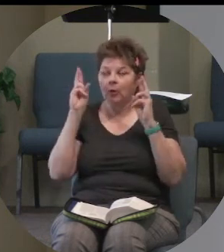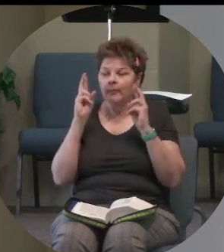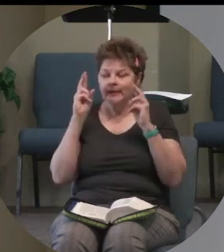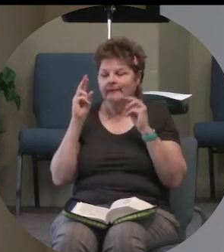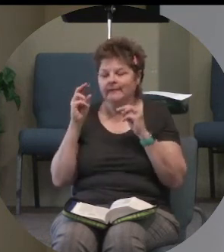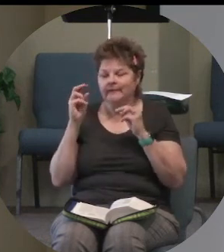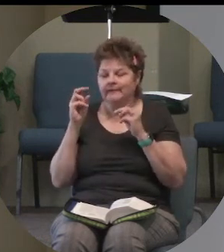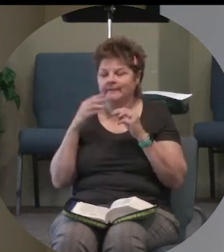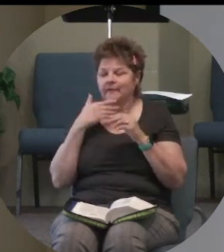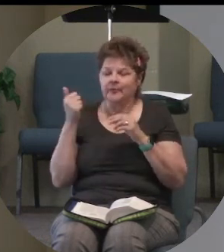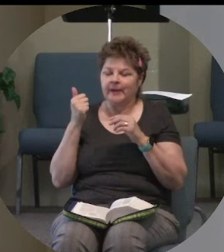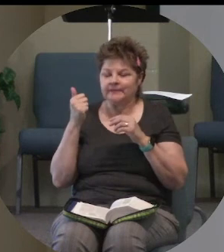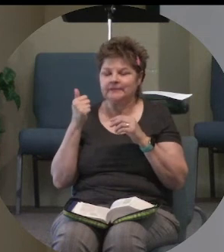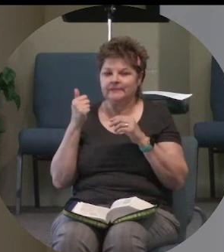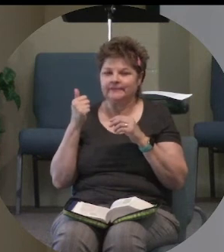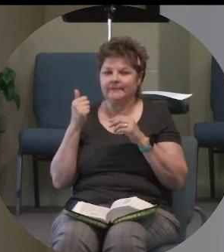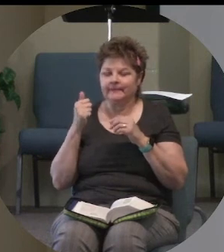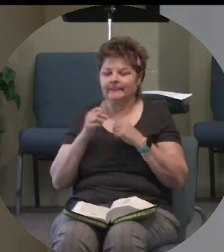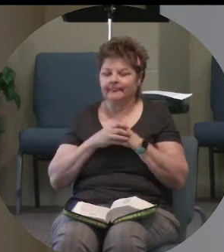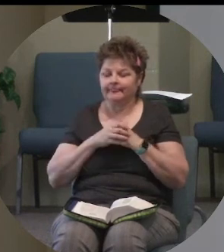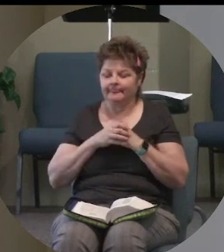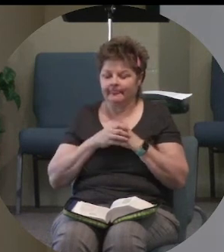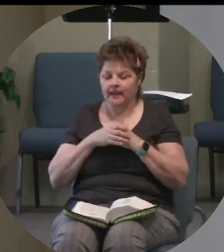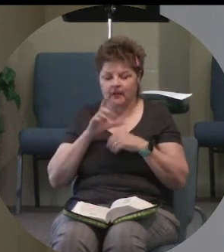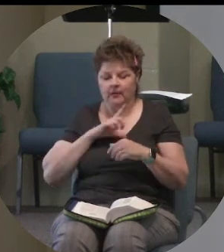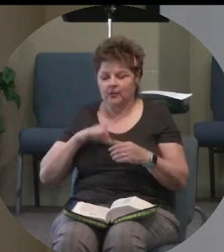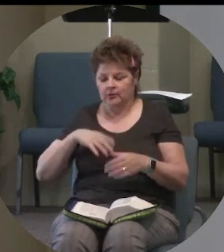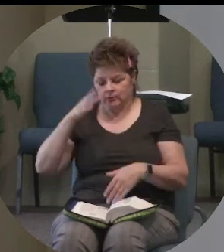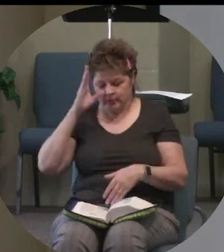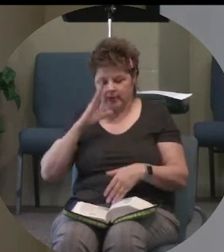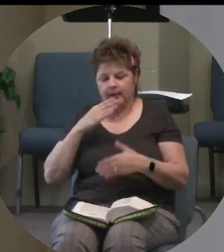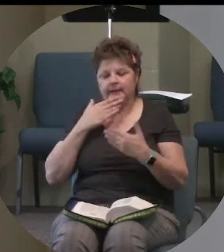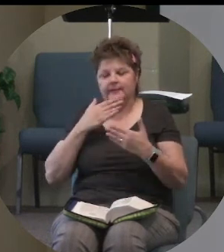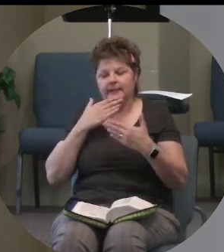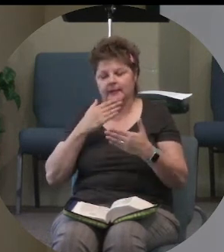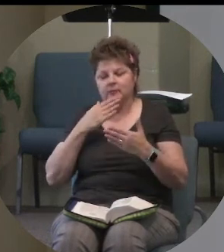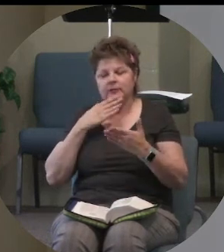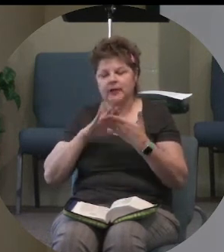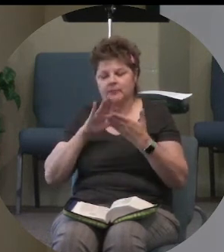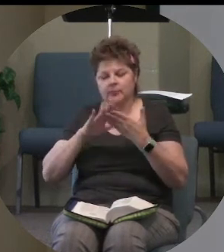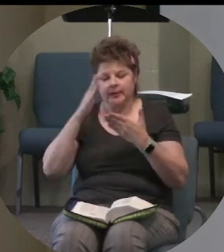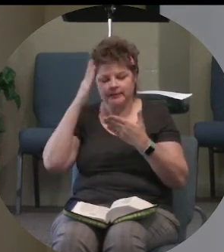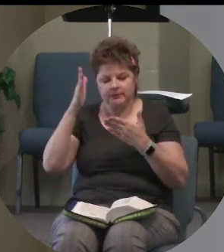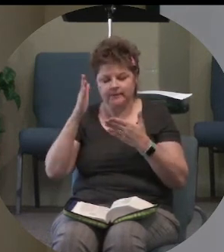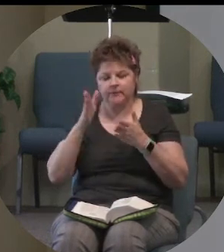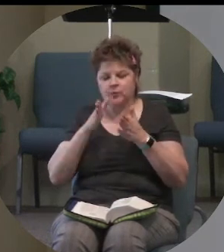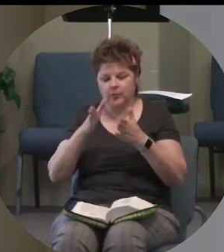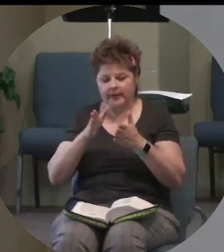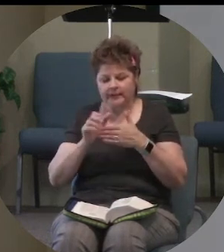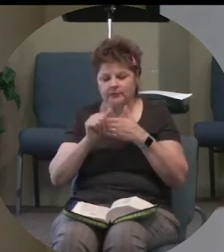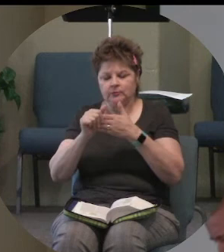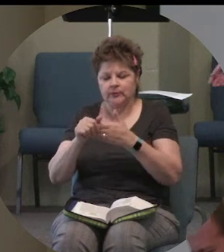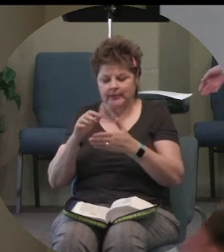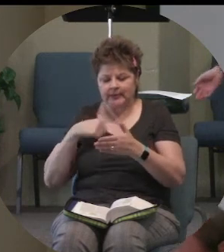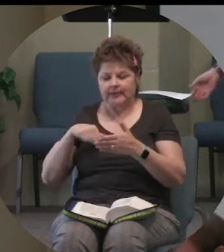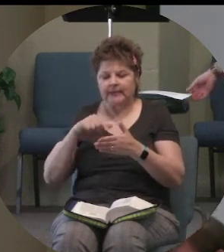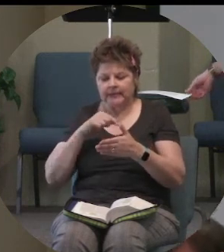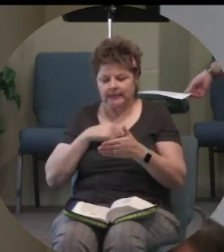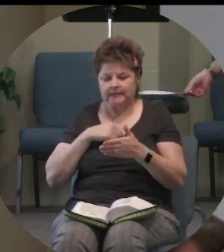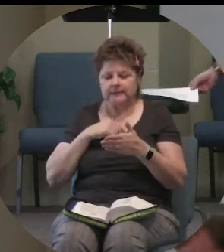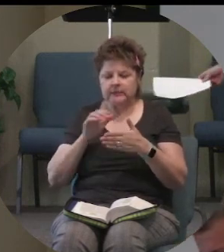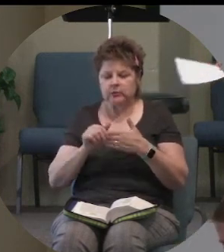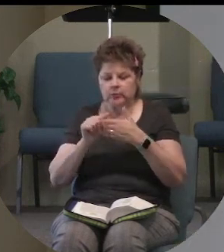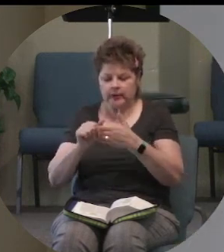and we'll enter into that invitation. I would invite you up. Lord God, I thank you and I praise you for how you lead us and how you direct us, how you guide